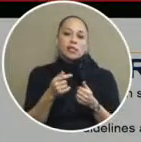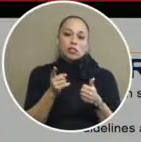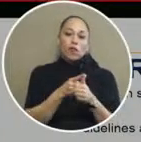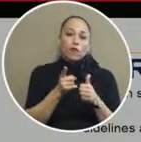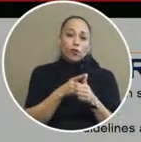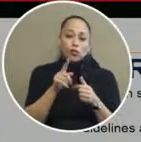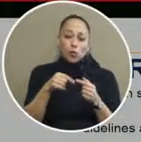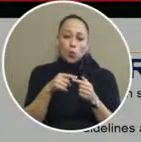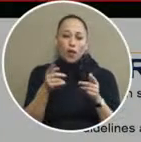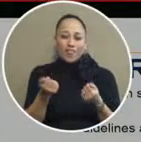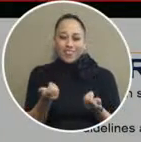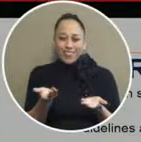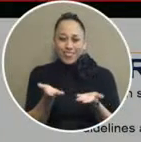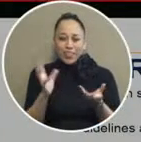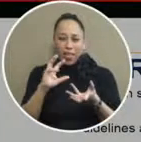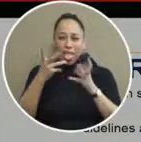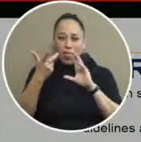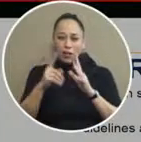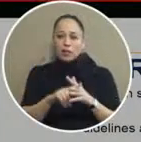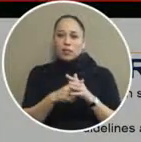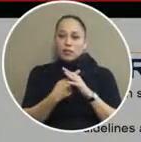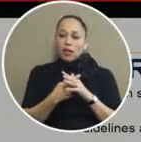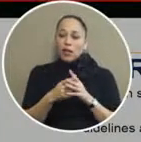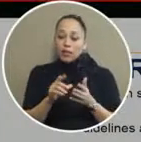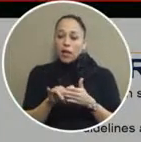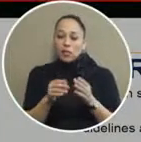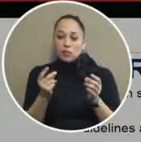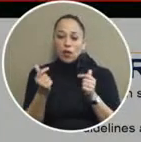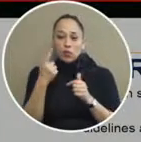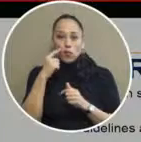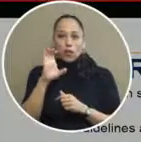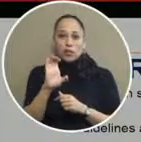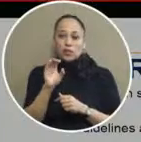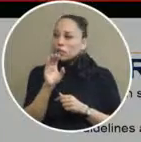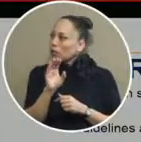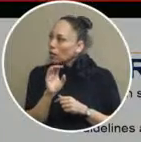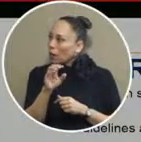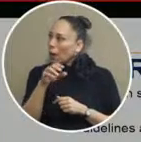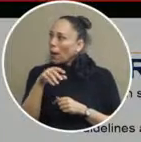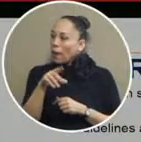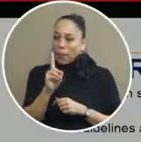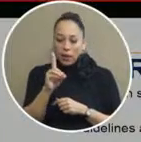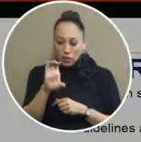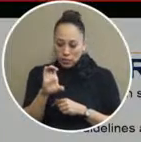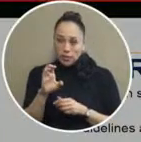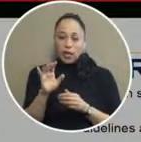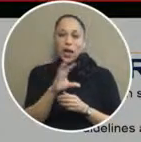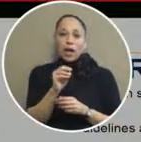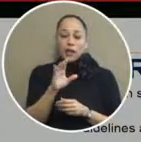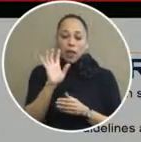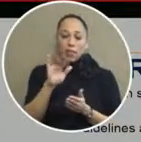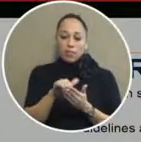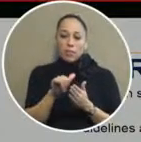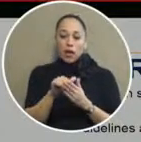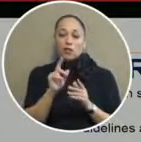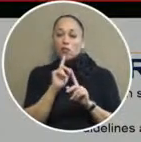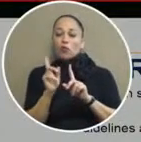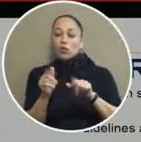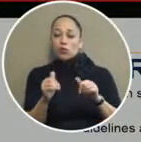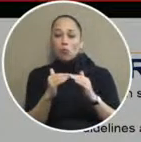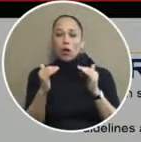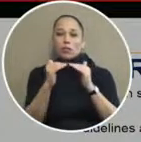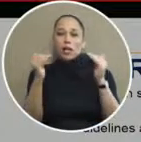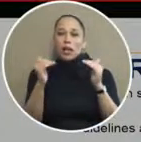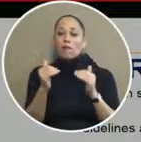the crisis, quite fast and furious from the CDC. And I'd like to commend the staff there in their response